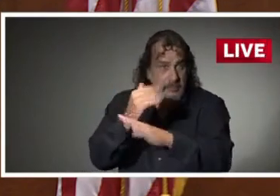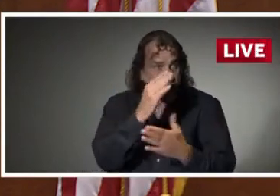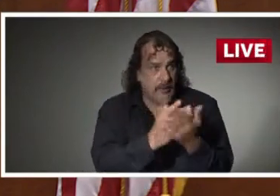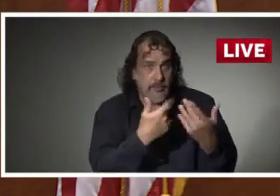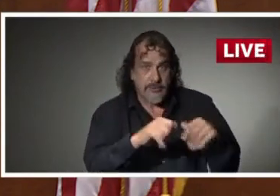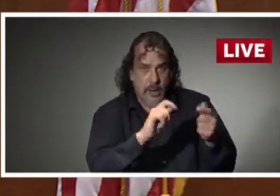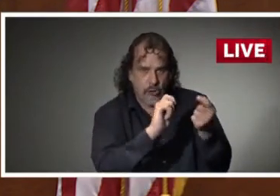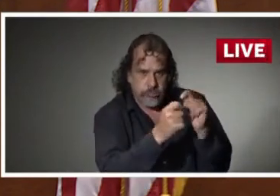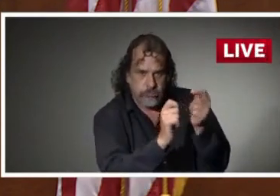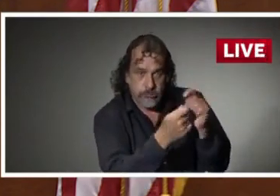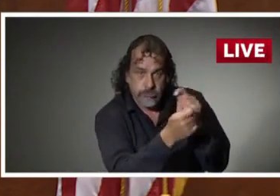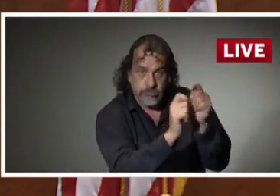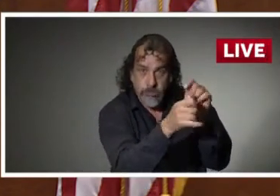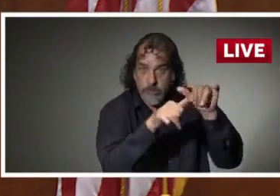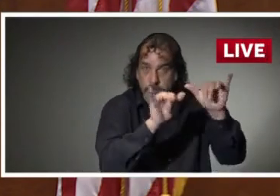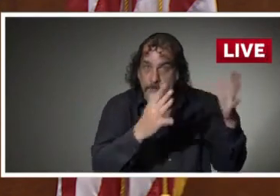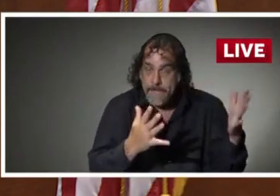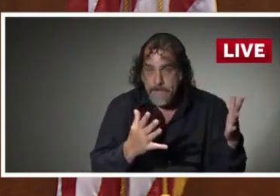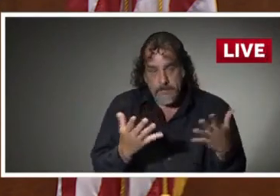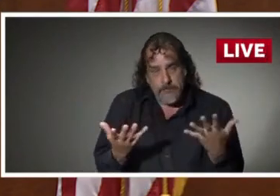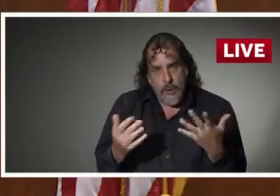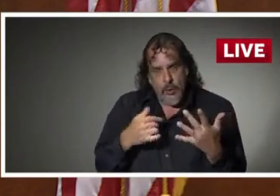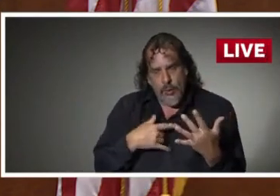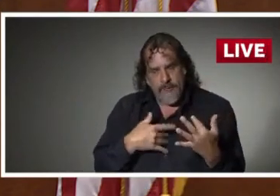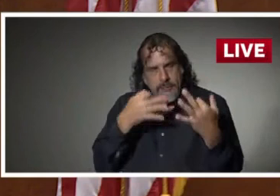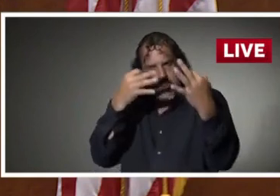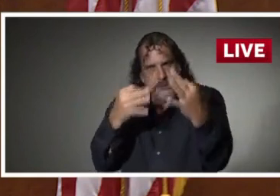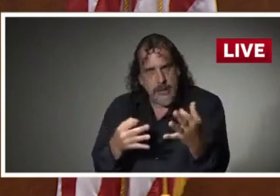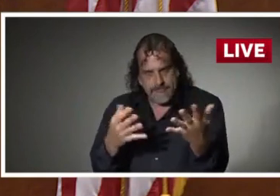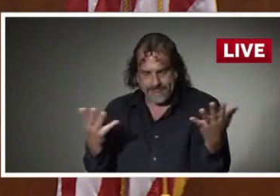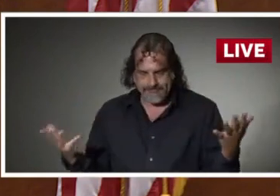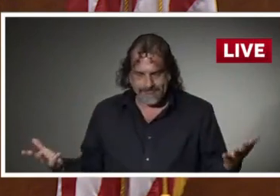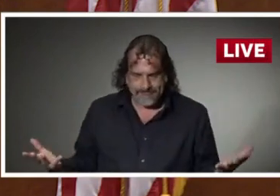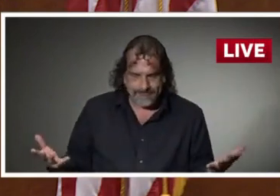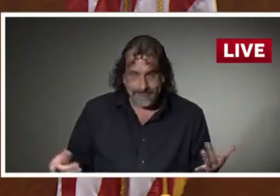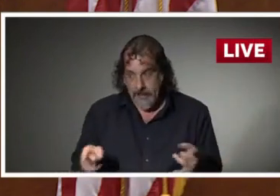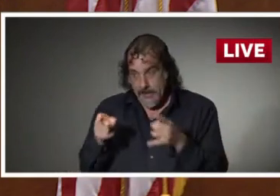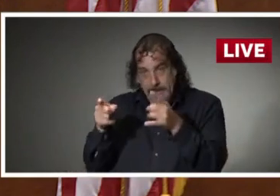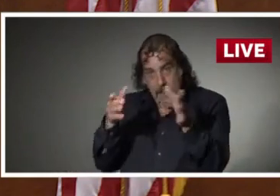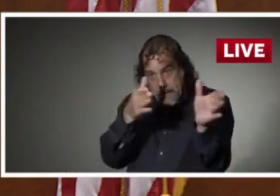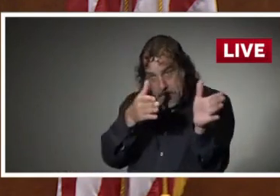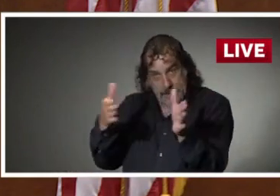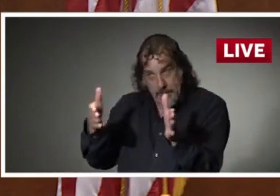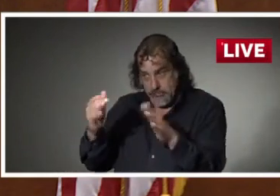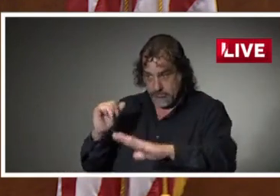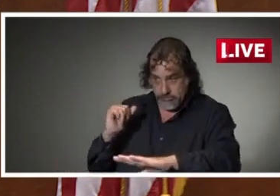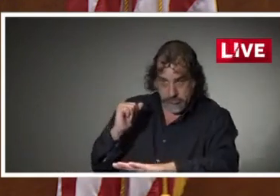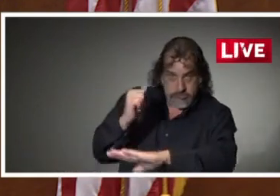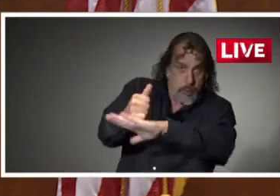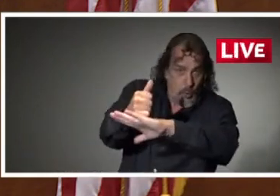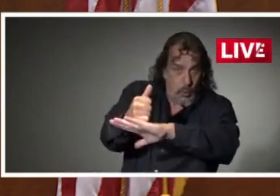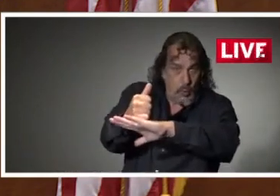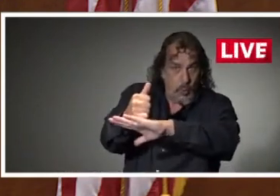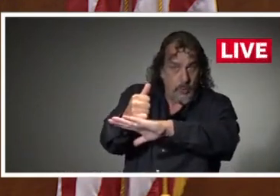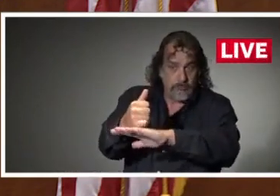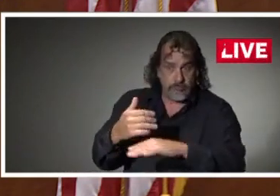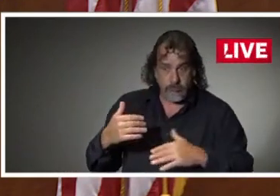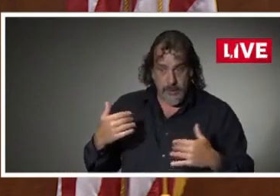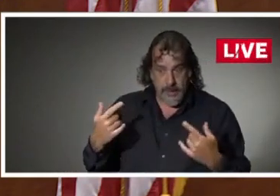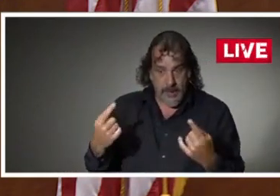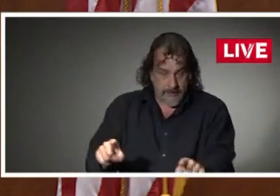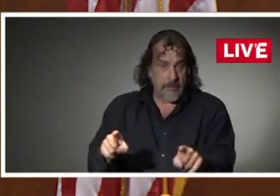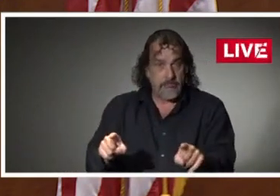it. And we've just got to decide eventually if those plans that are set in motion and put in